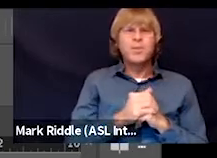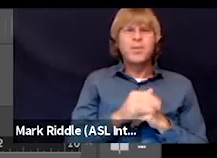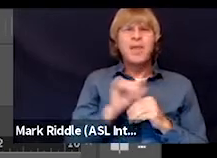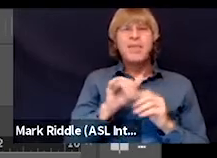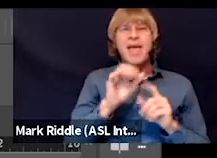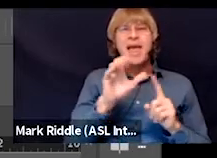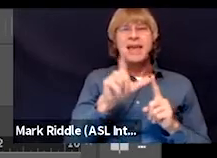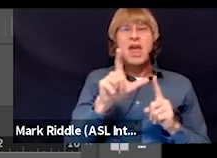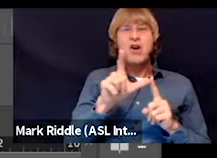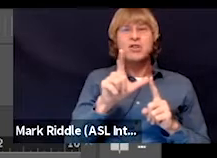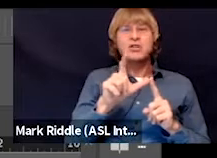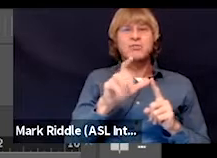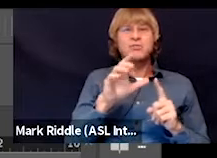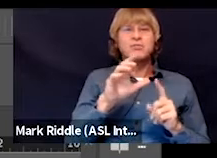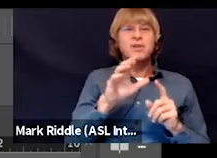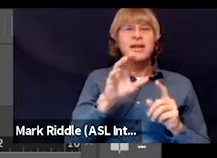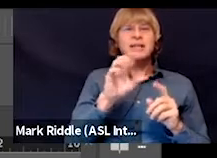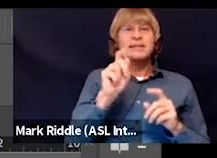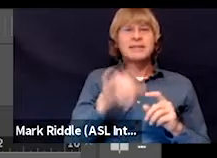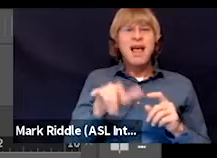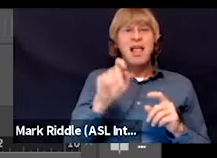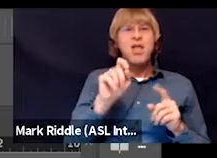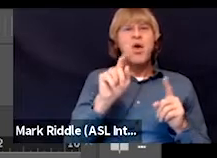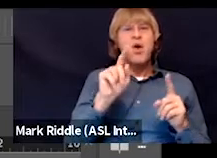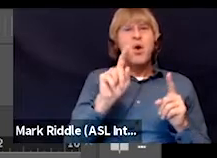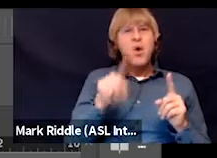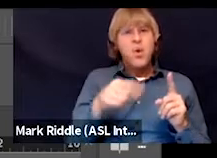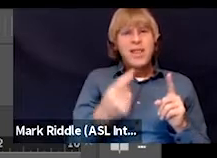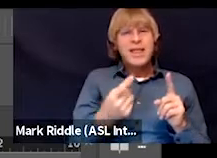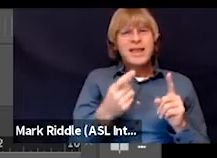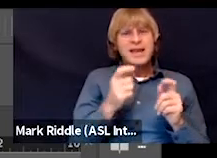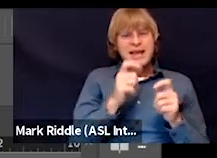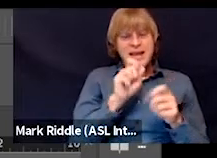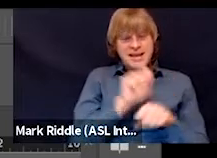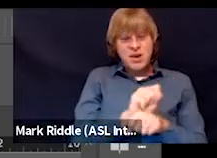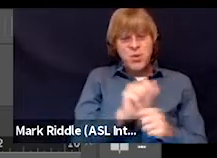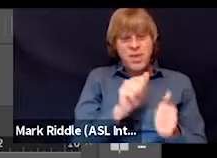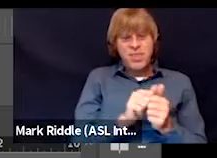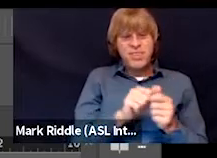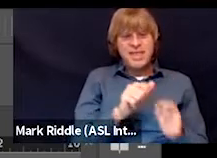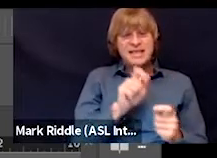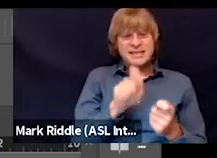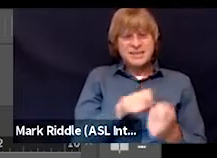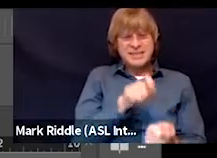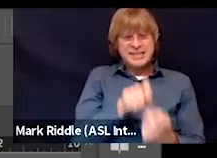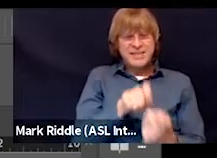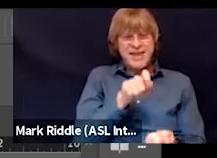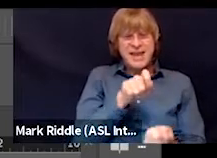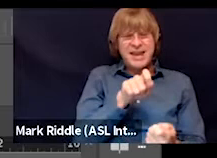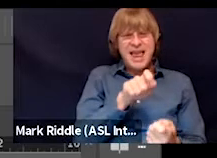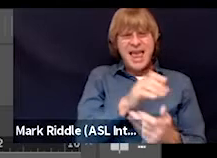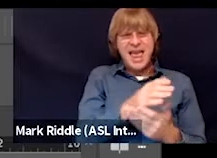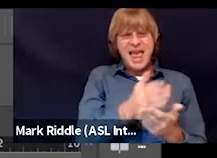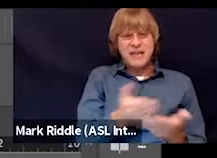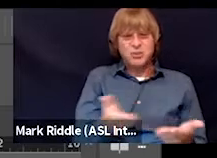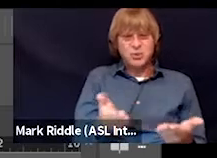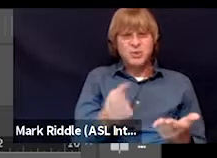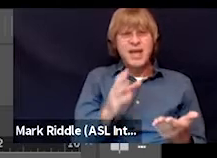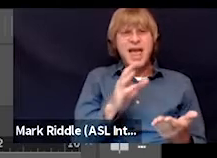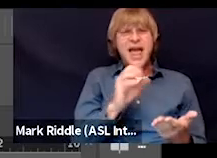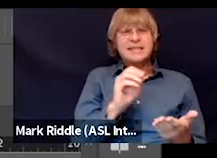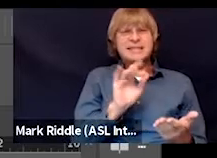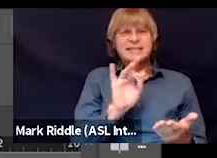character styles only deal with specific attributes and